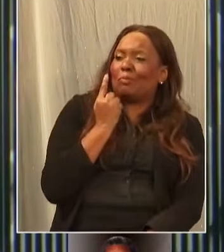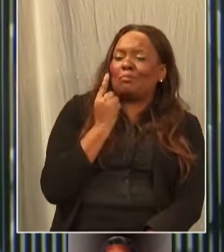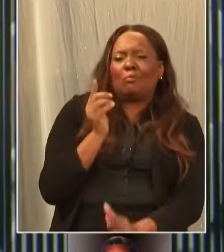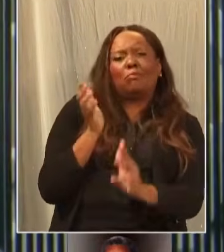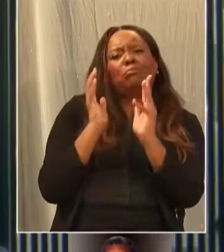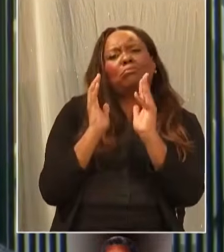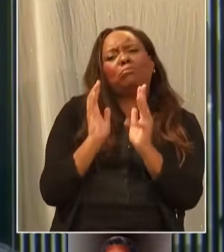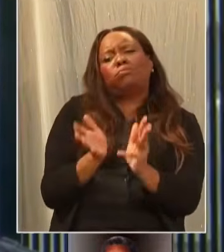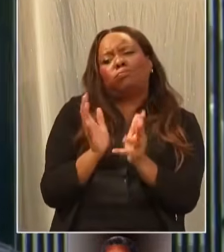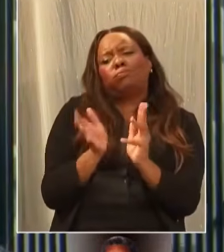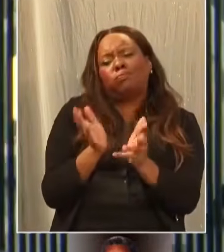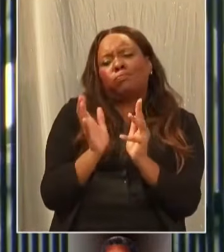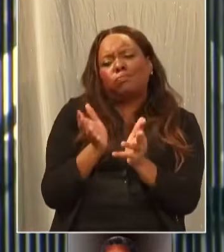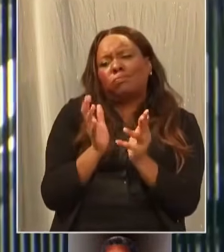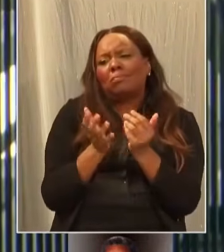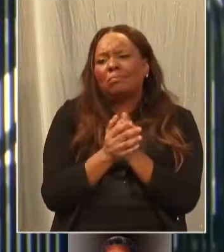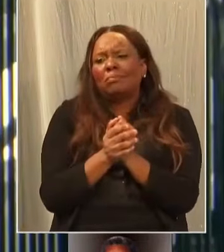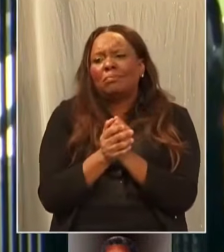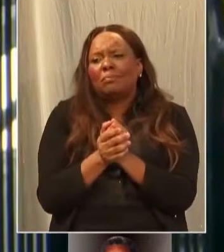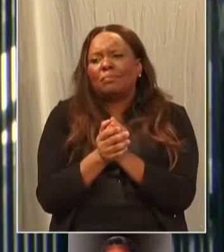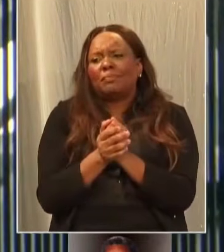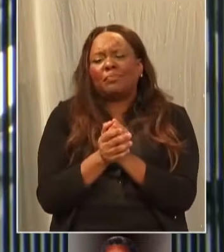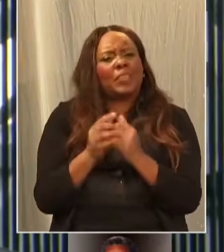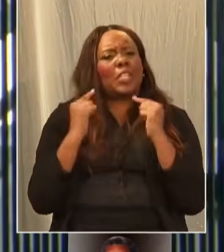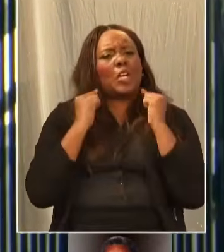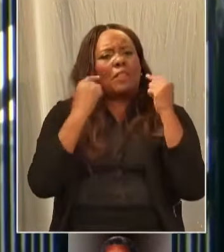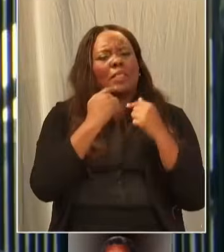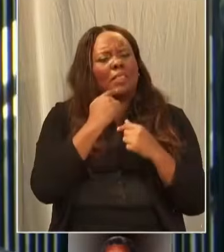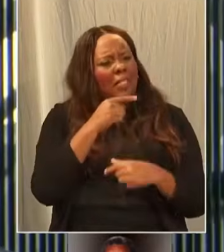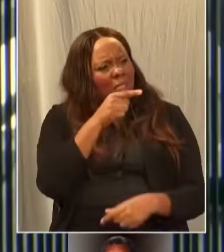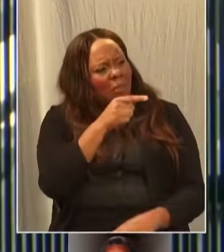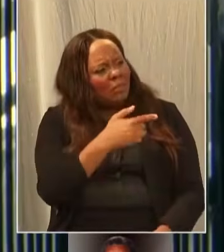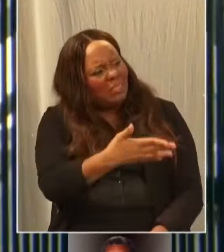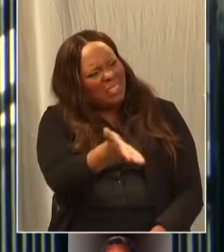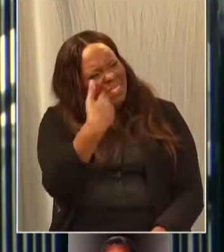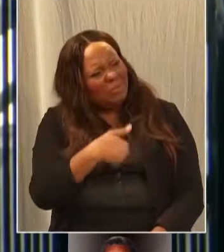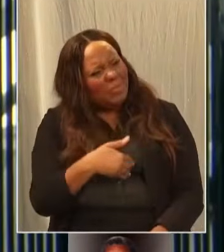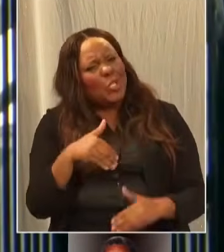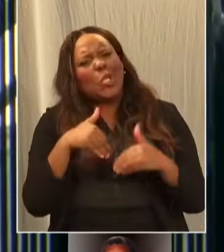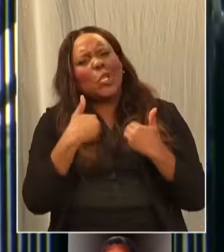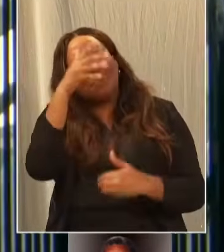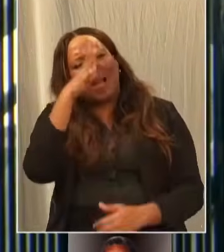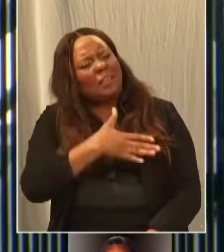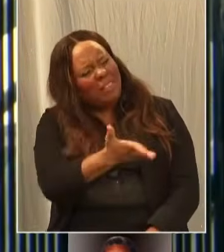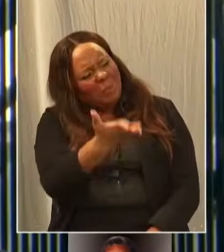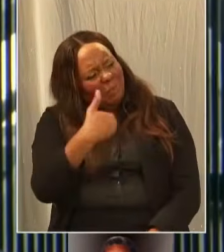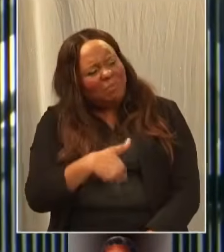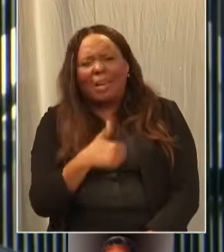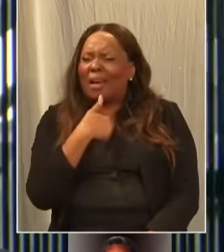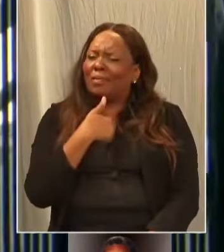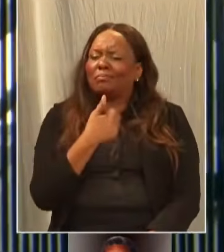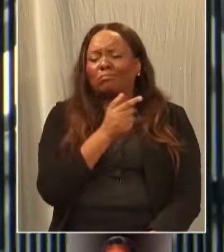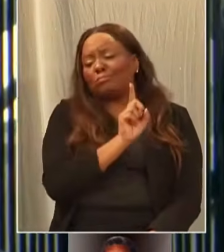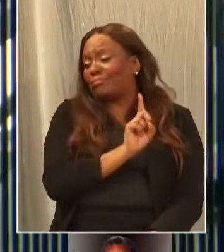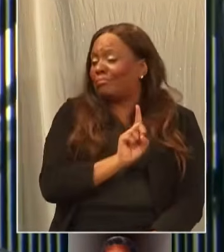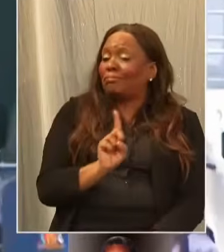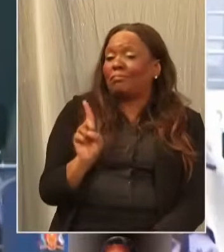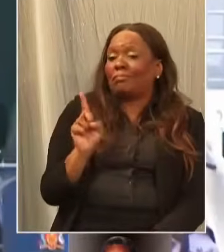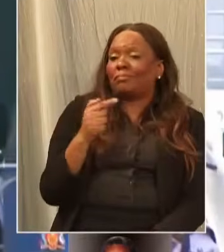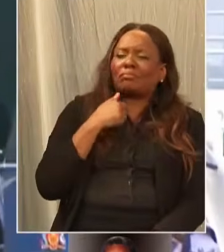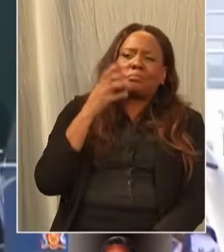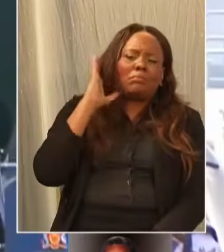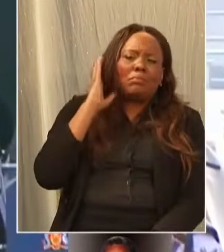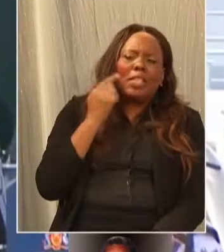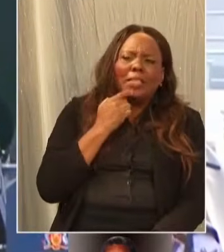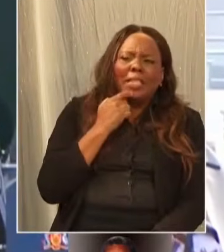so on. And he beckoned me, he said, come on across, young man. So I was listening to him, and all of a sudden